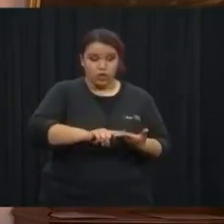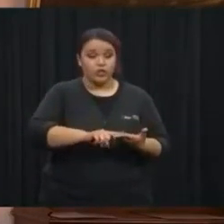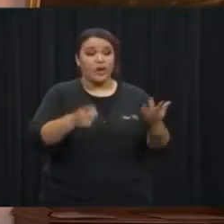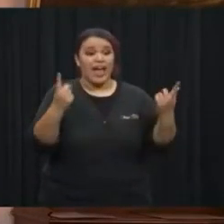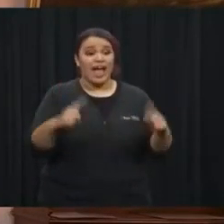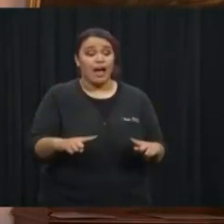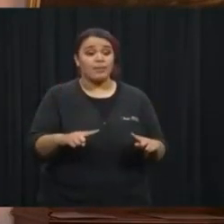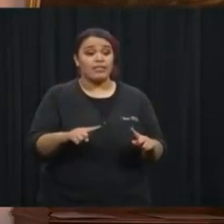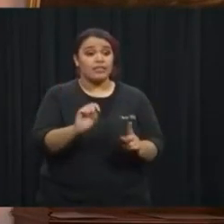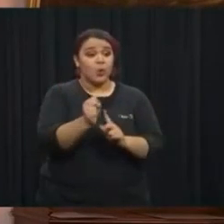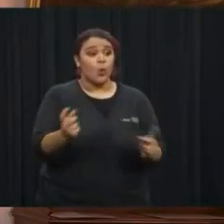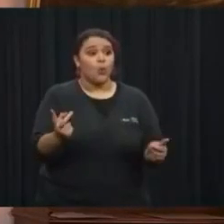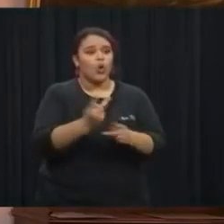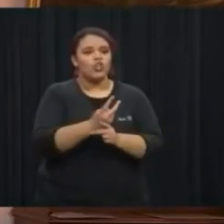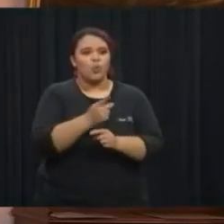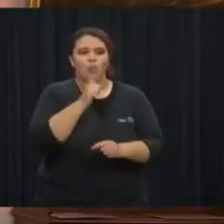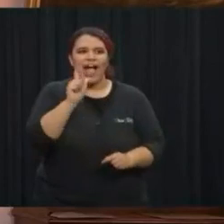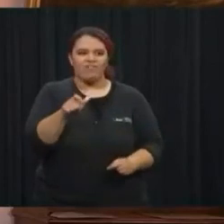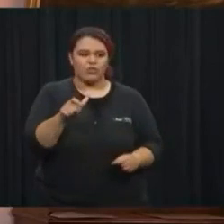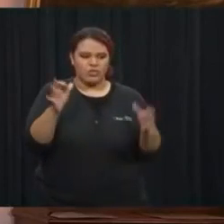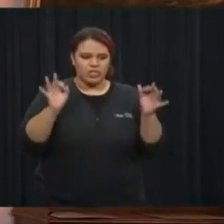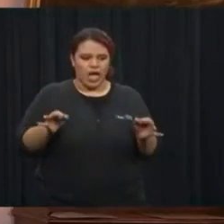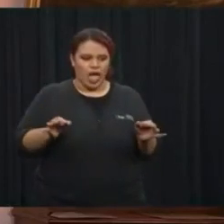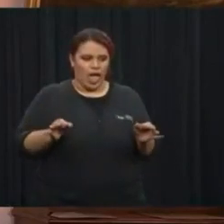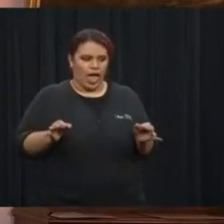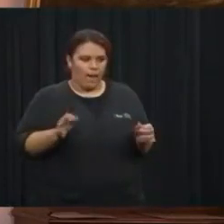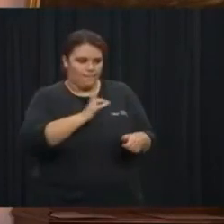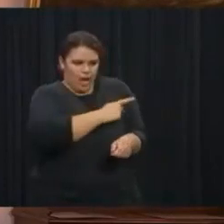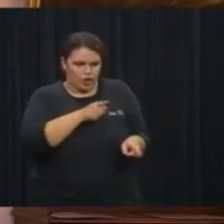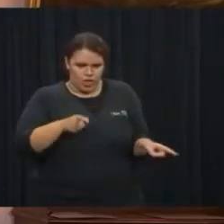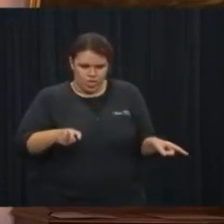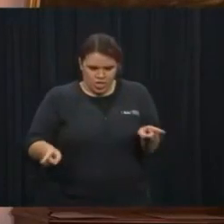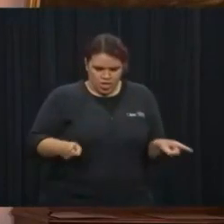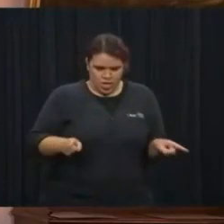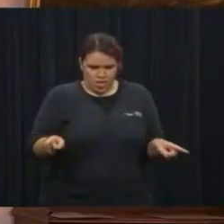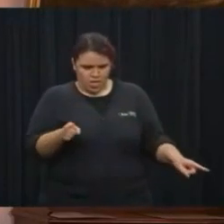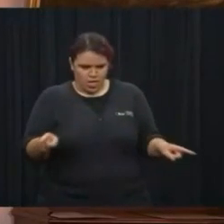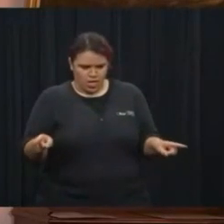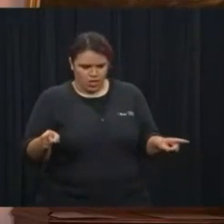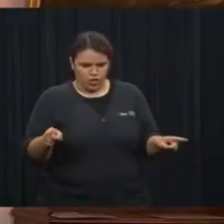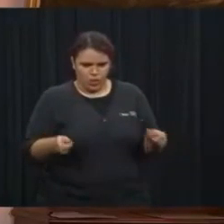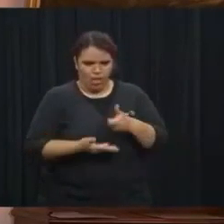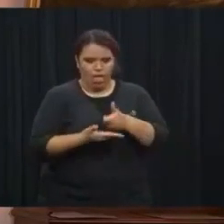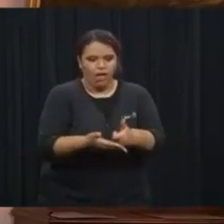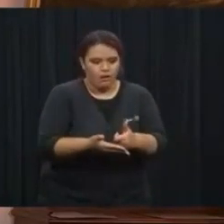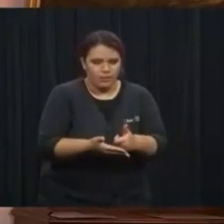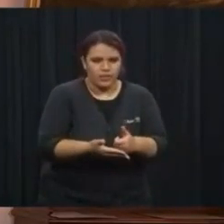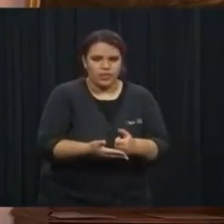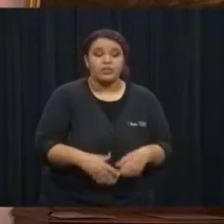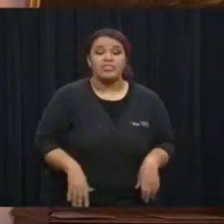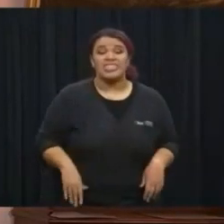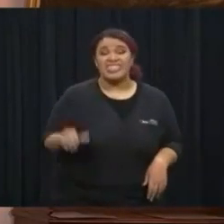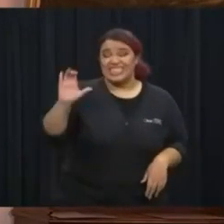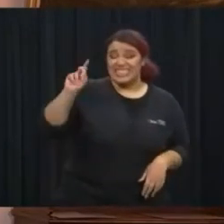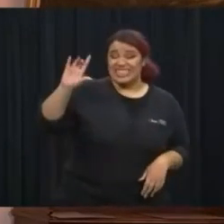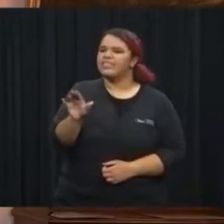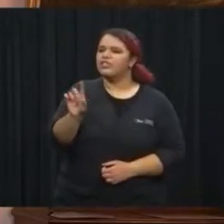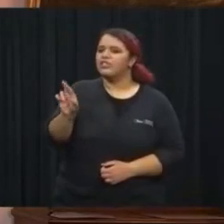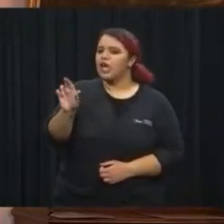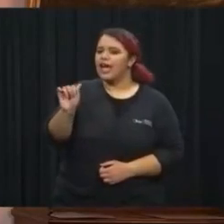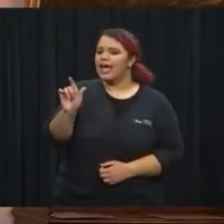some of the national data, without even looking at Ohio data, you'll notice that bed numbers and